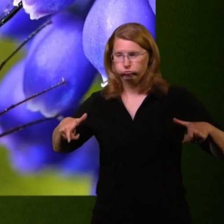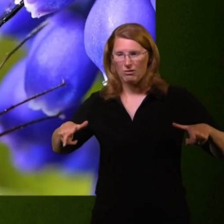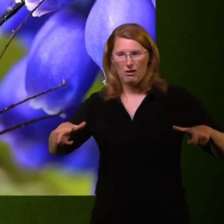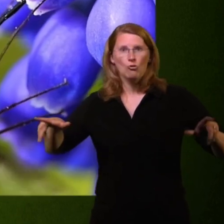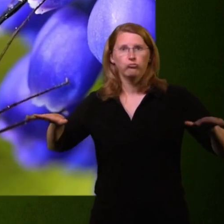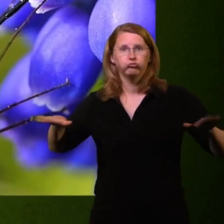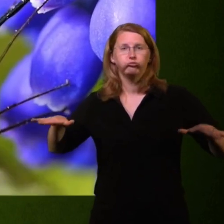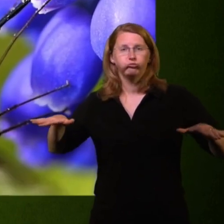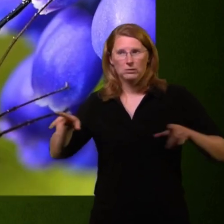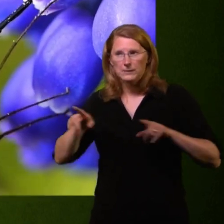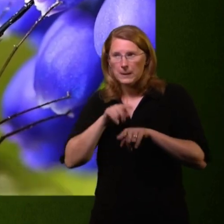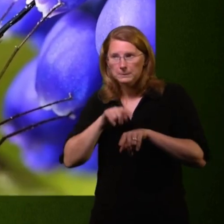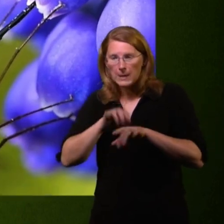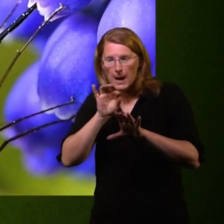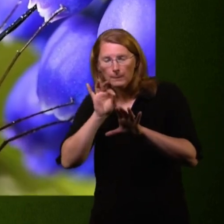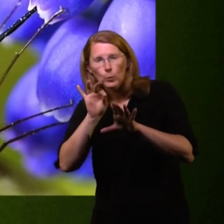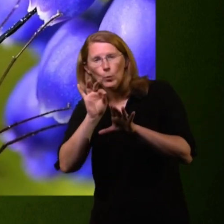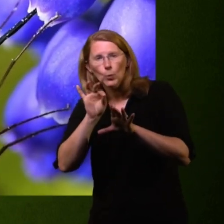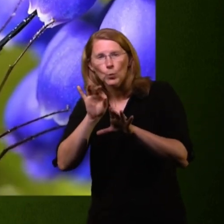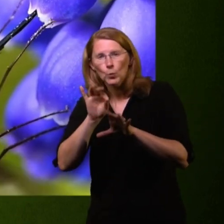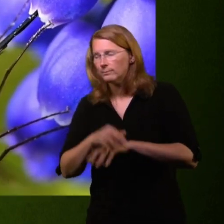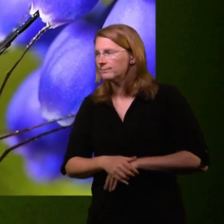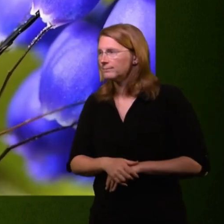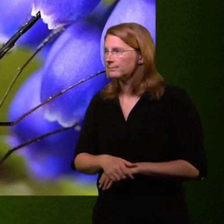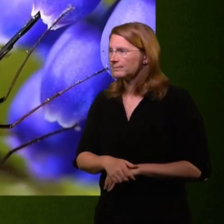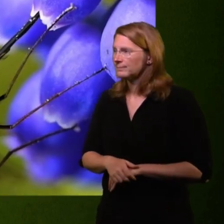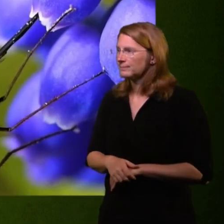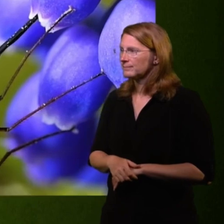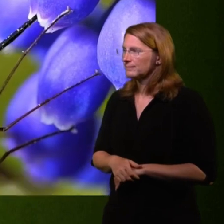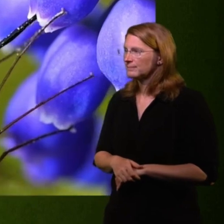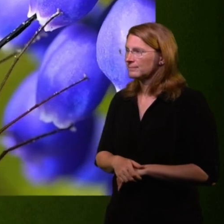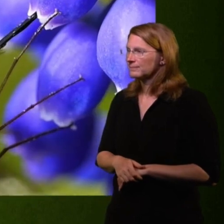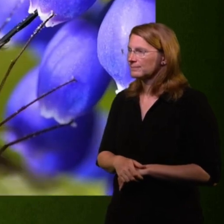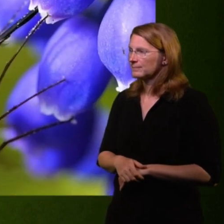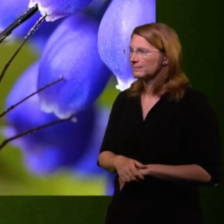proboscis is used to reach nectar deep inside the flowers.